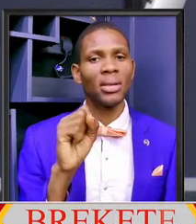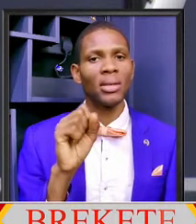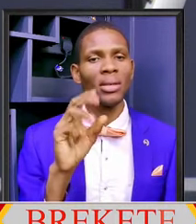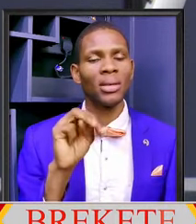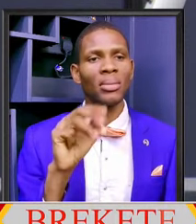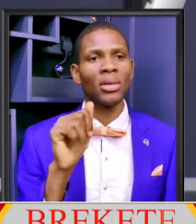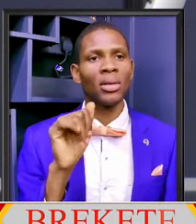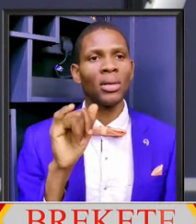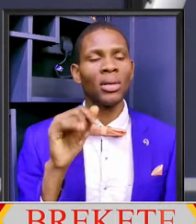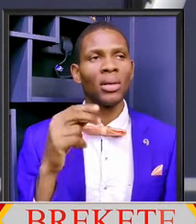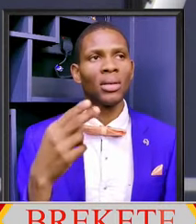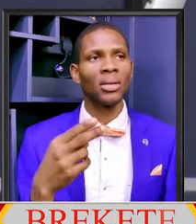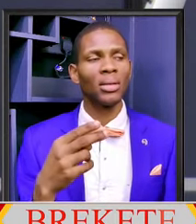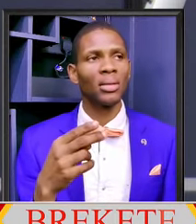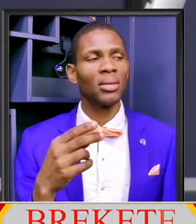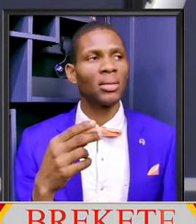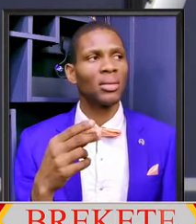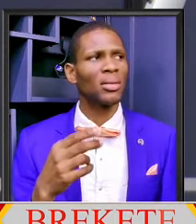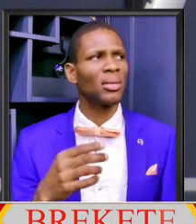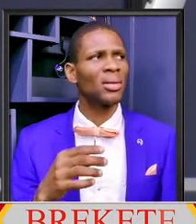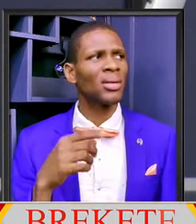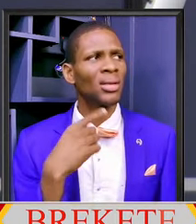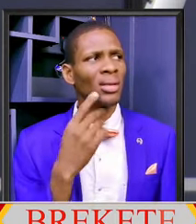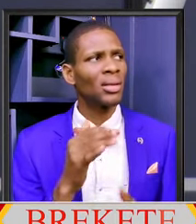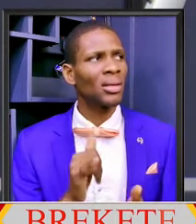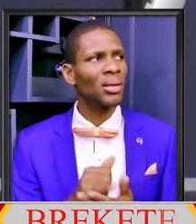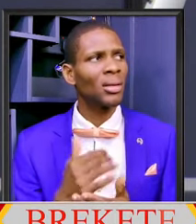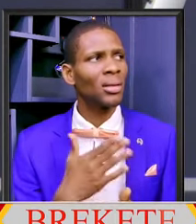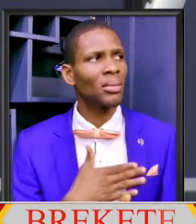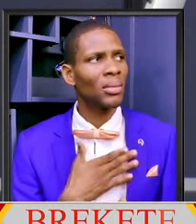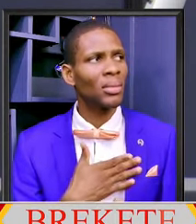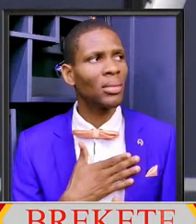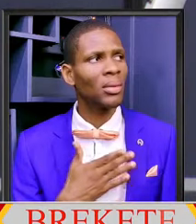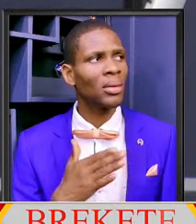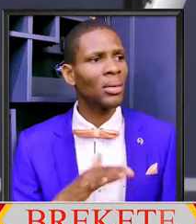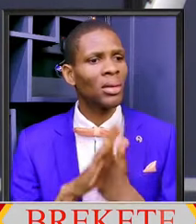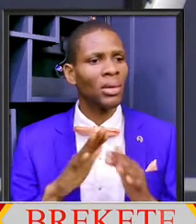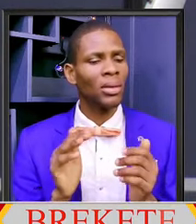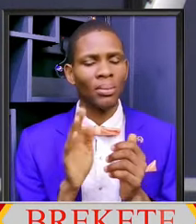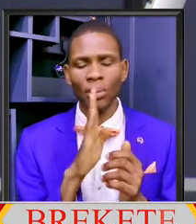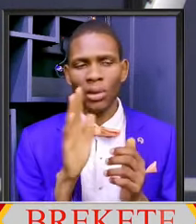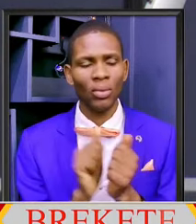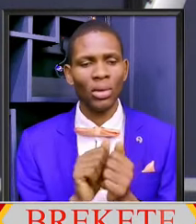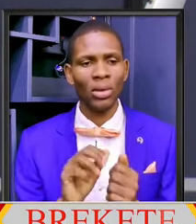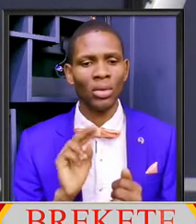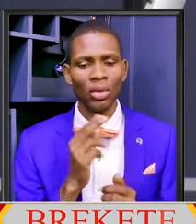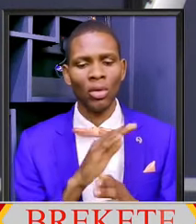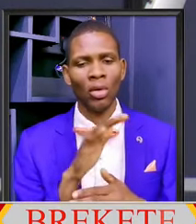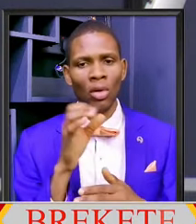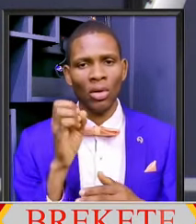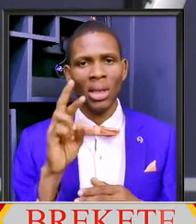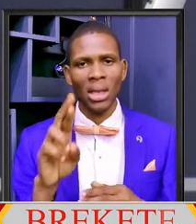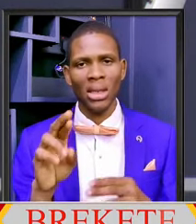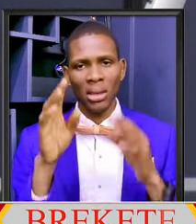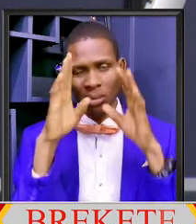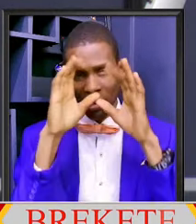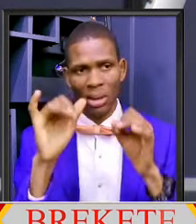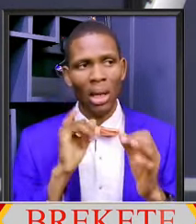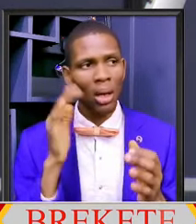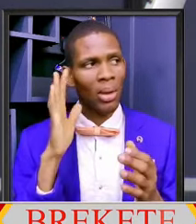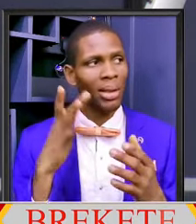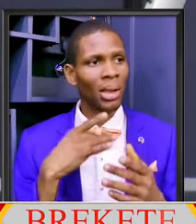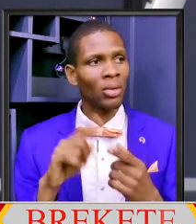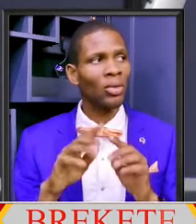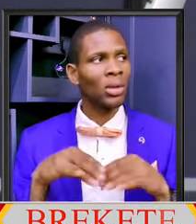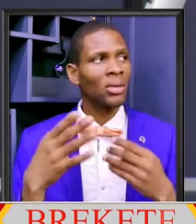Ismail E.M. Idris. He said, please, peace be with us, ordinary president. Please. I would like